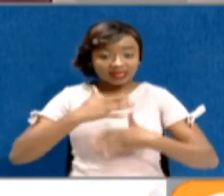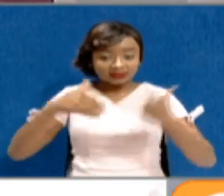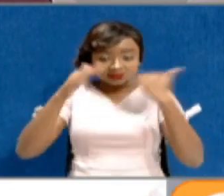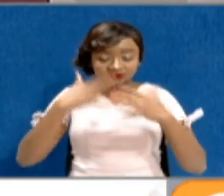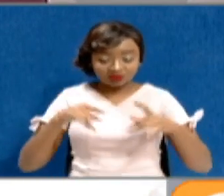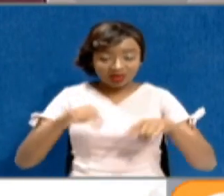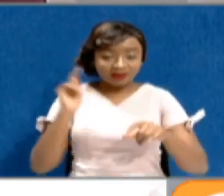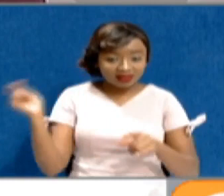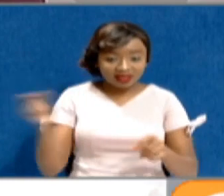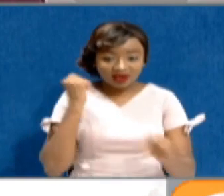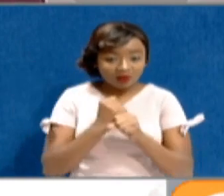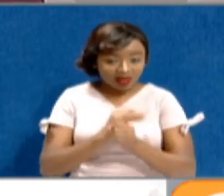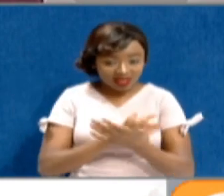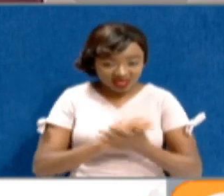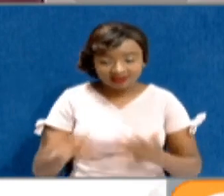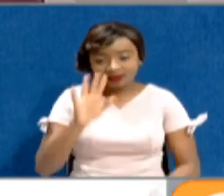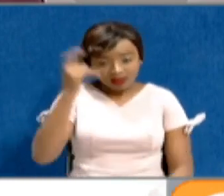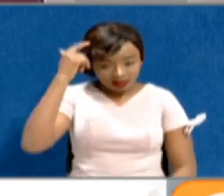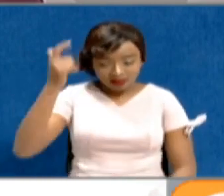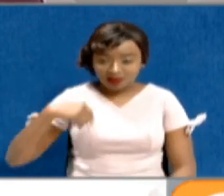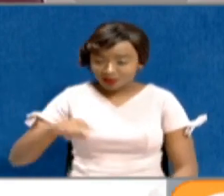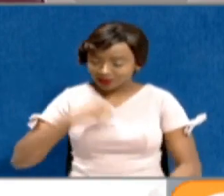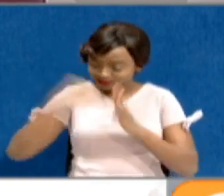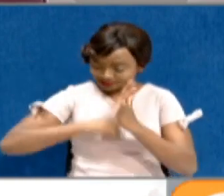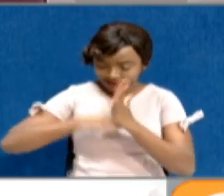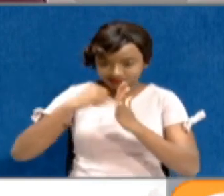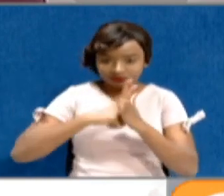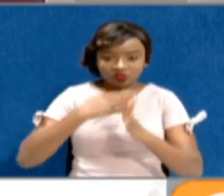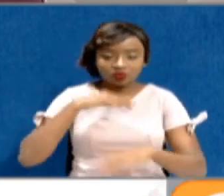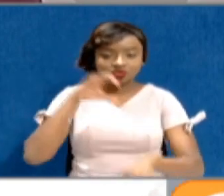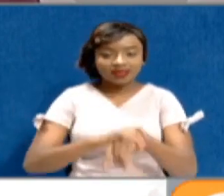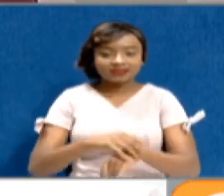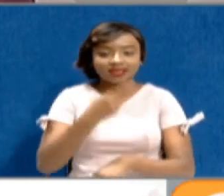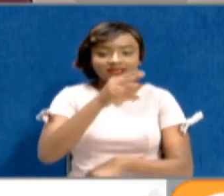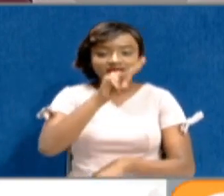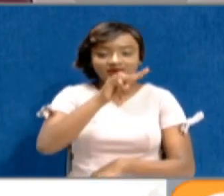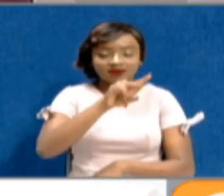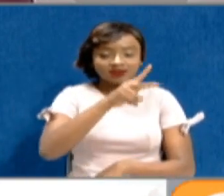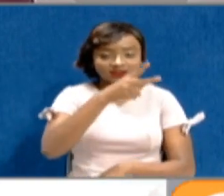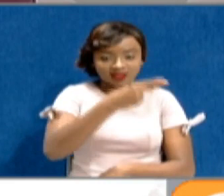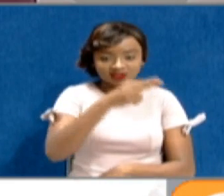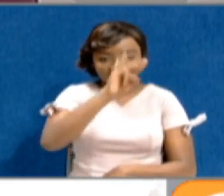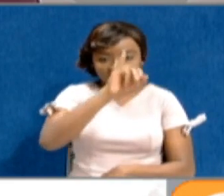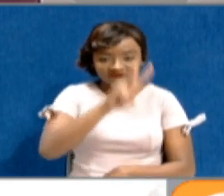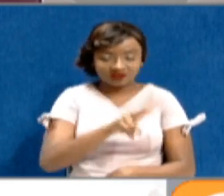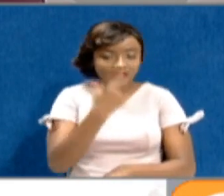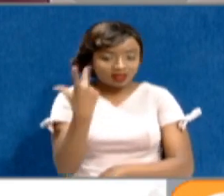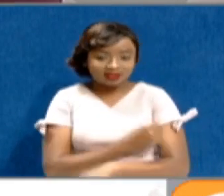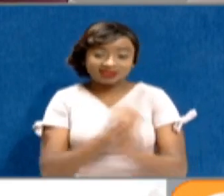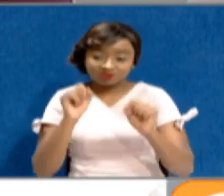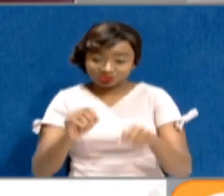country doing nothing, remember this is the country where we're hot on the heels of a search for an AIDS vaccine and where possibly some testing